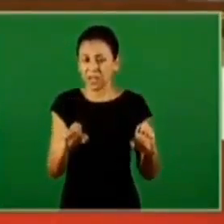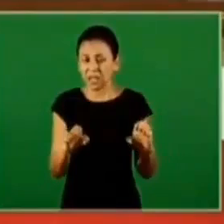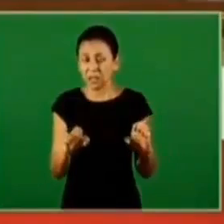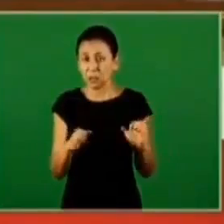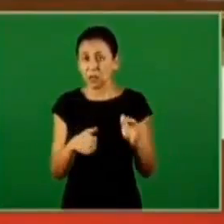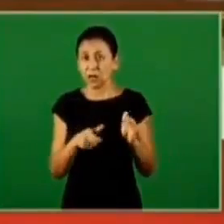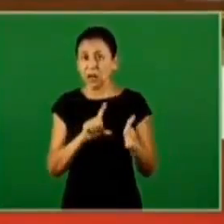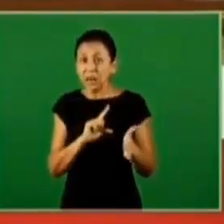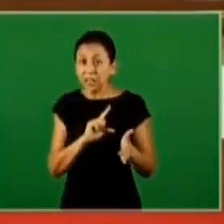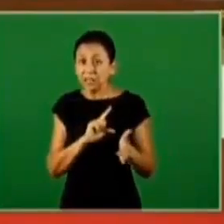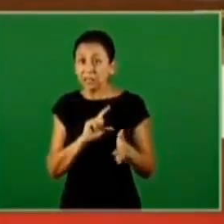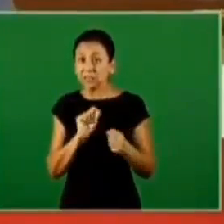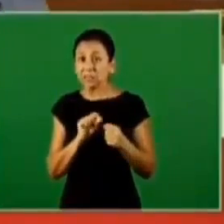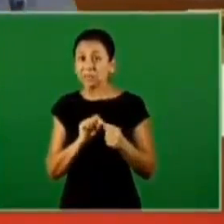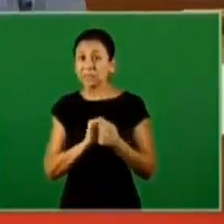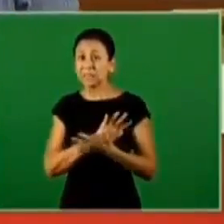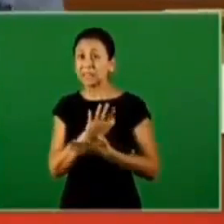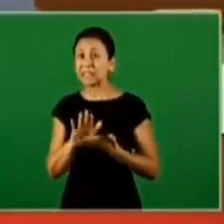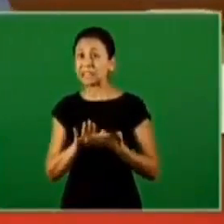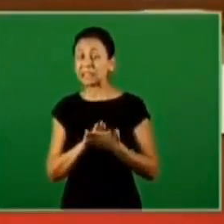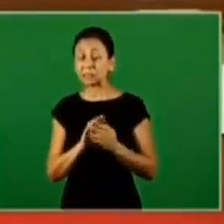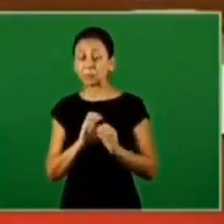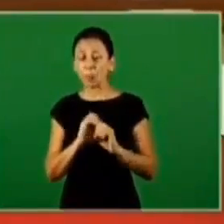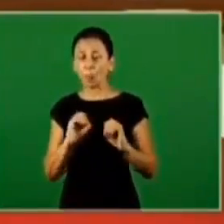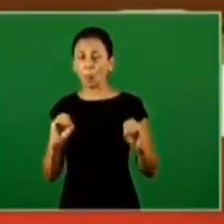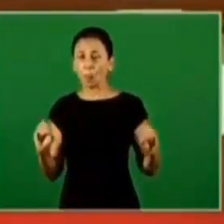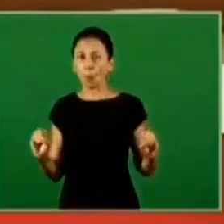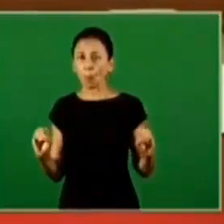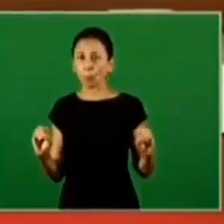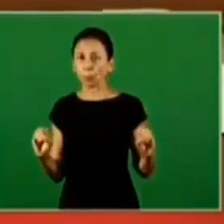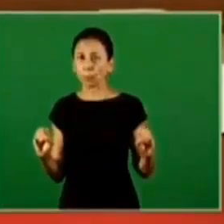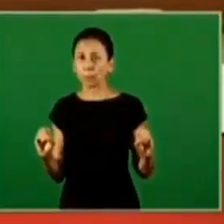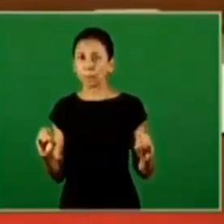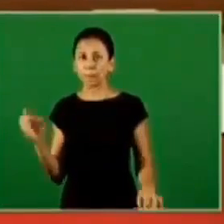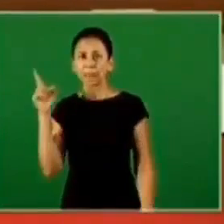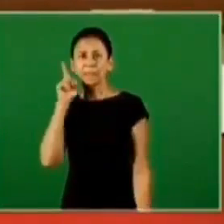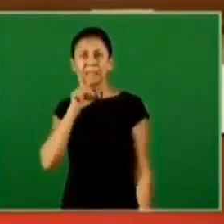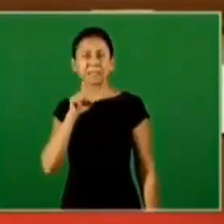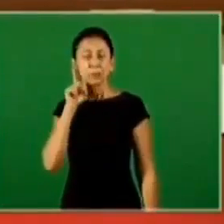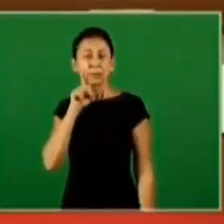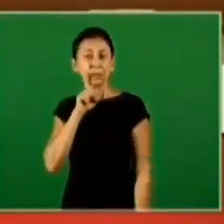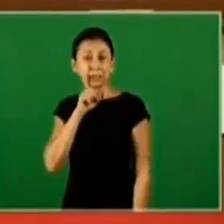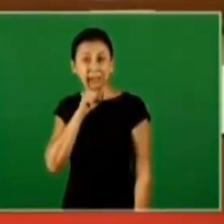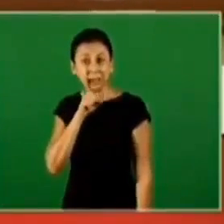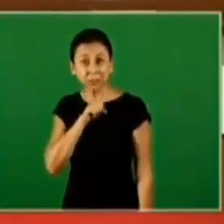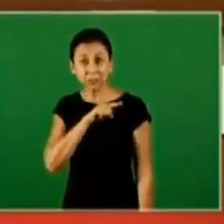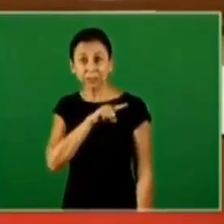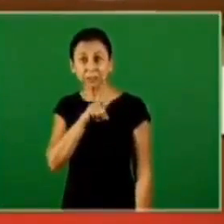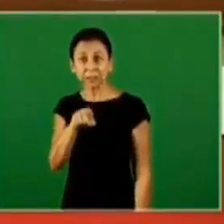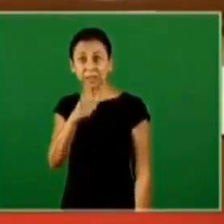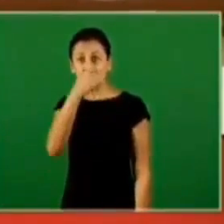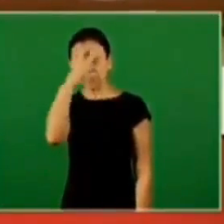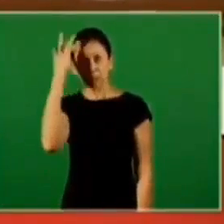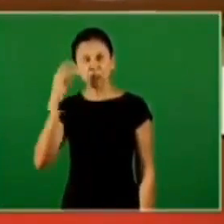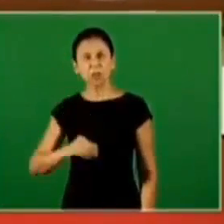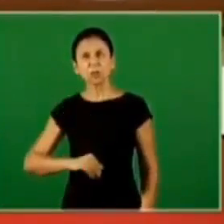this point had not brought anything. United States had left 10 years without a single conversion.